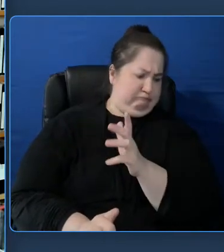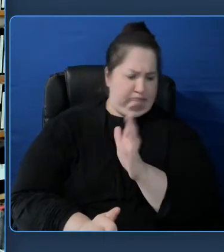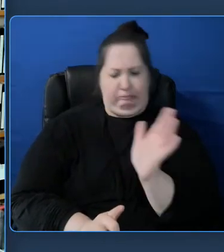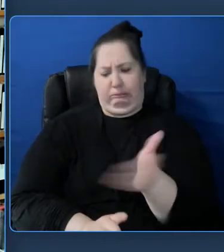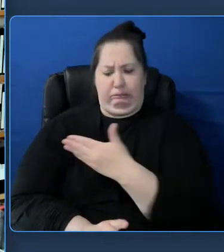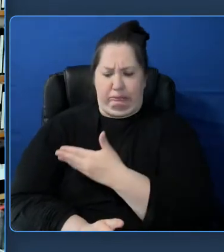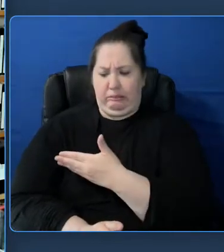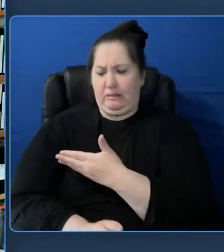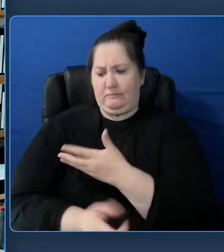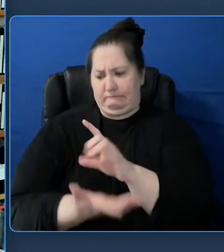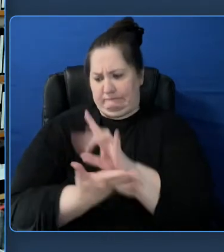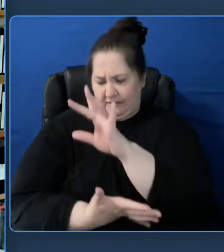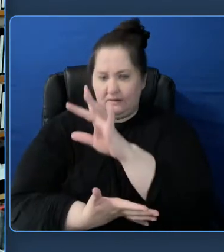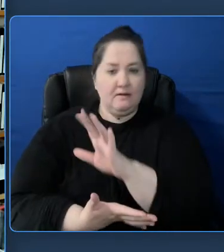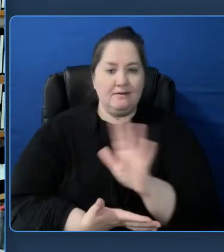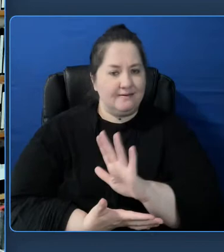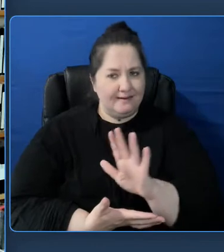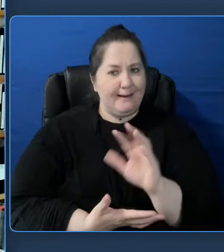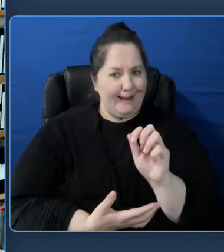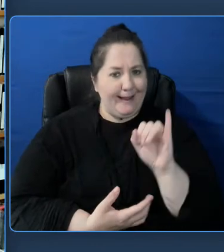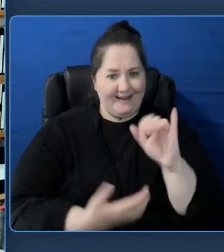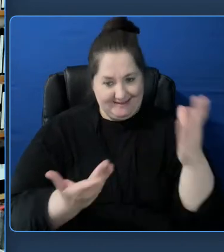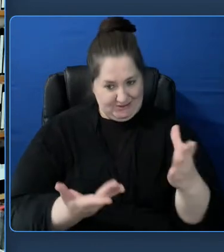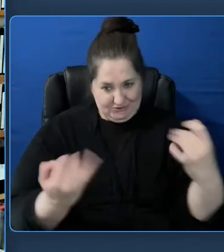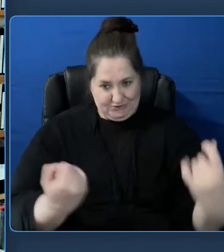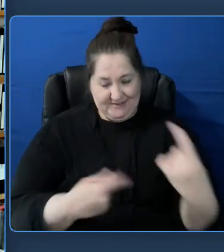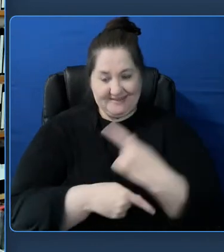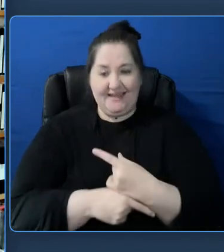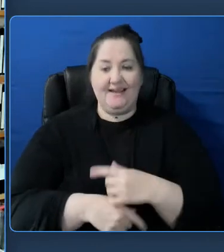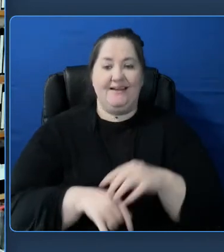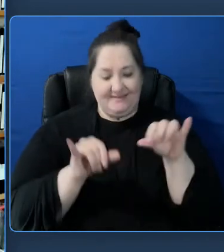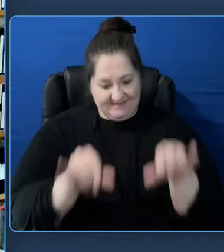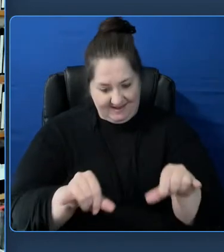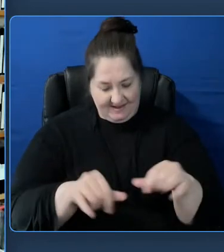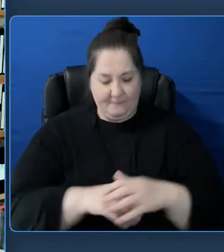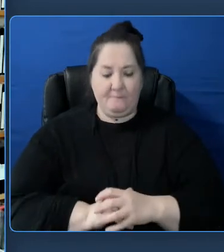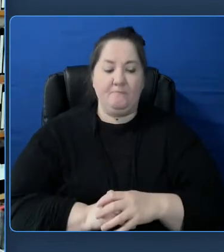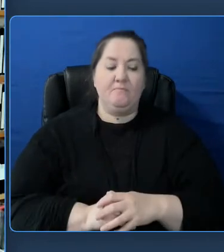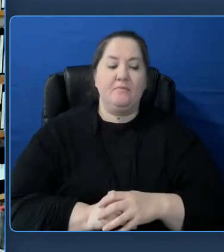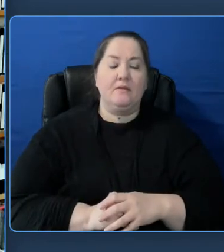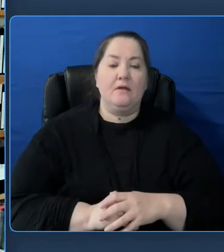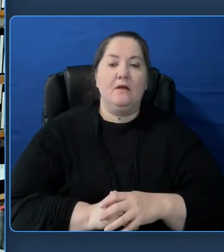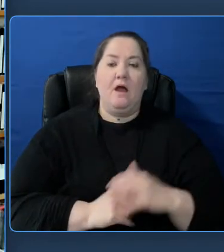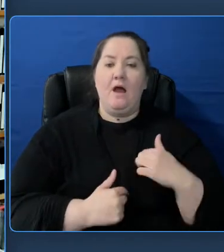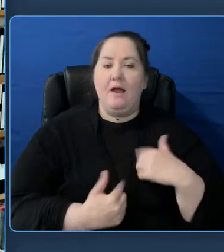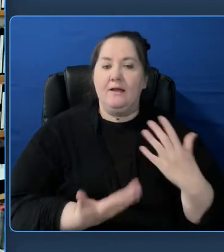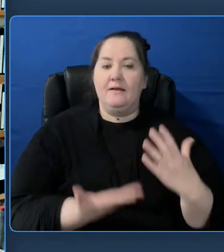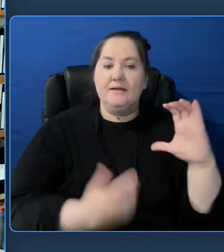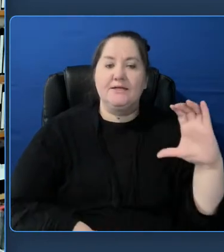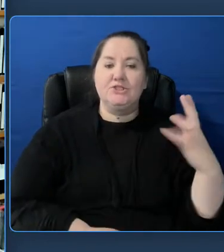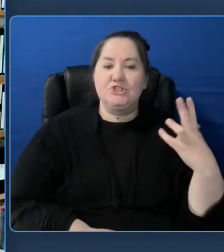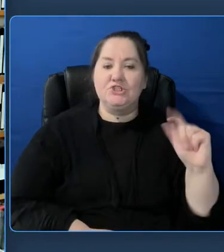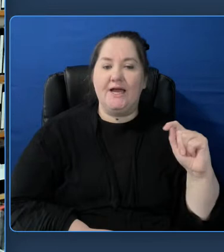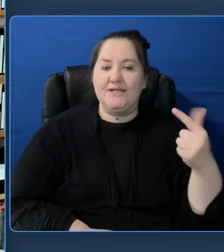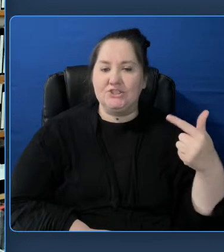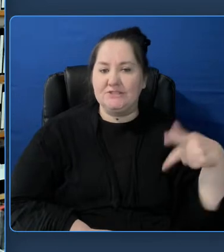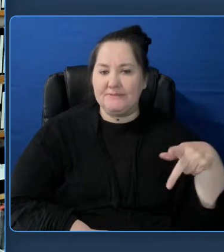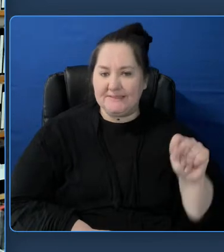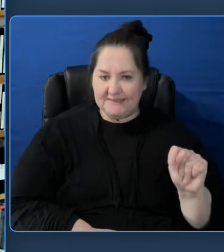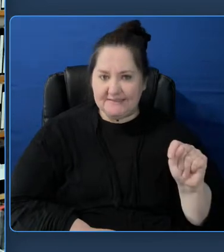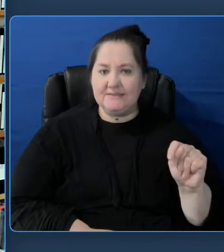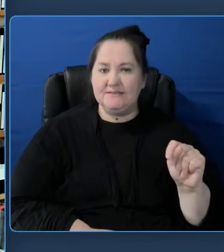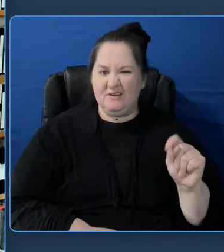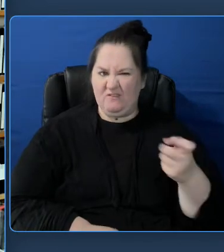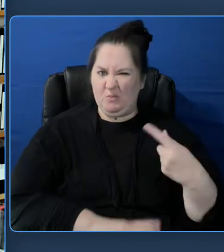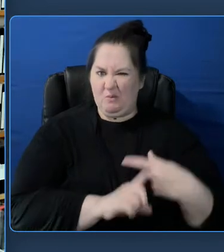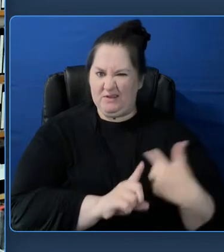stay. But I'll tell you something. I posed this question to ChatGPT a few